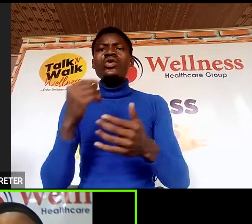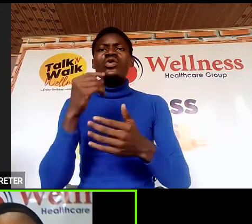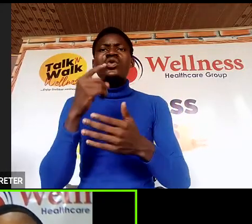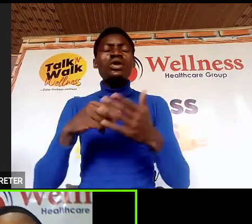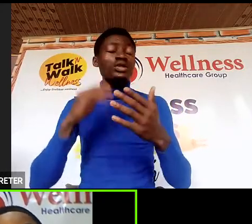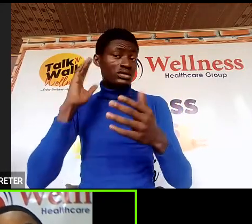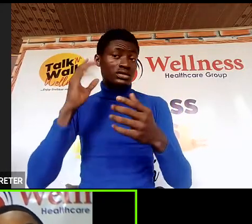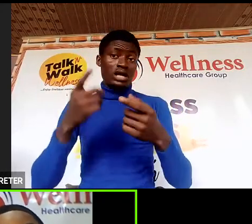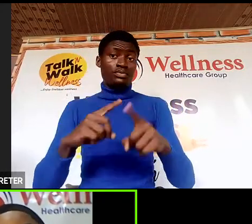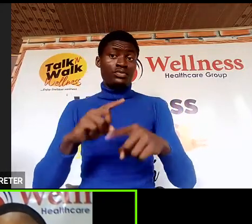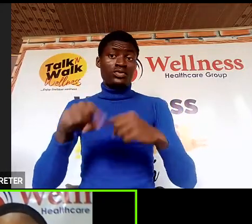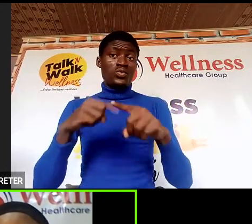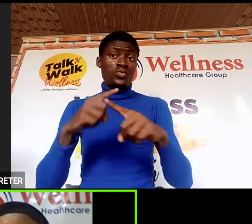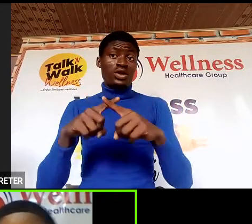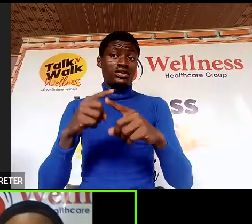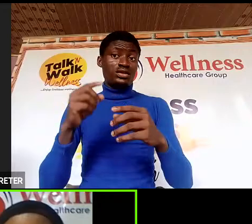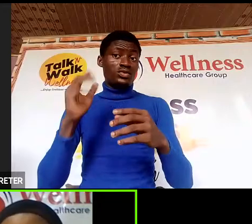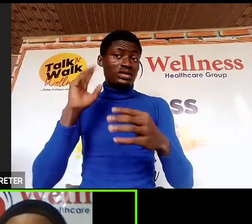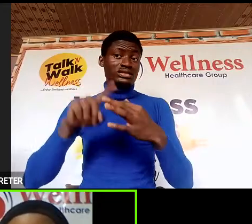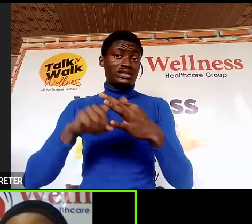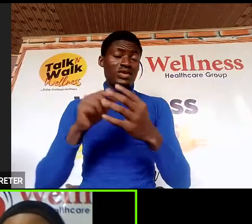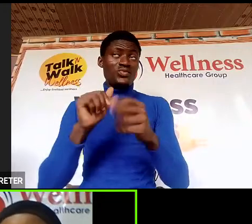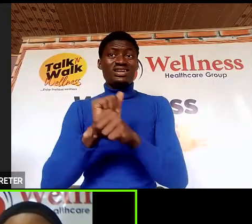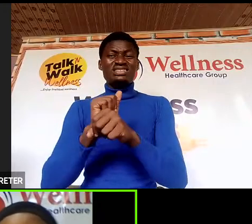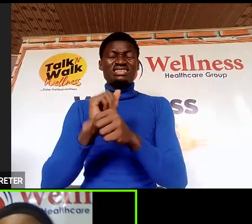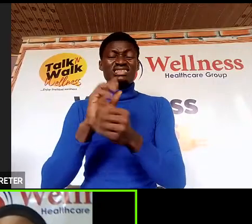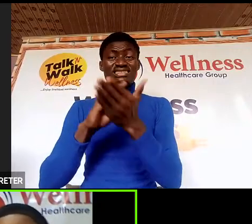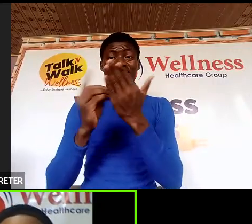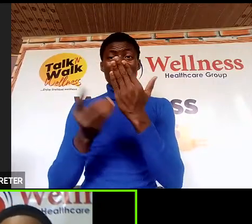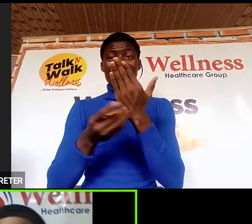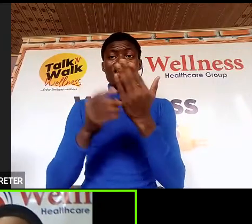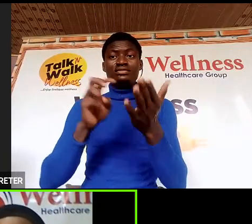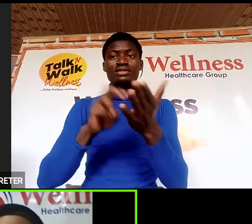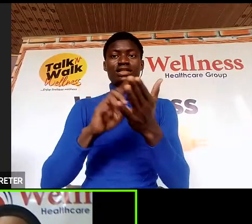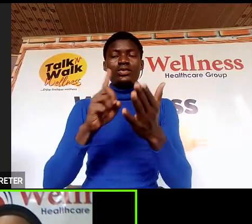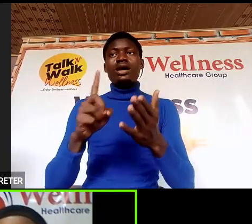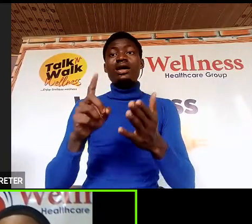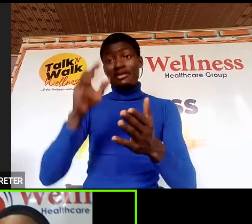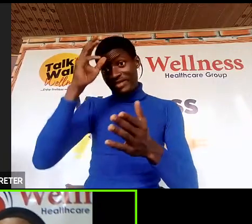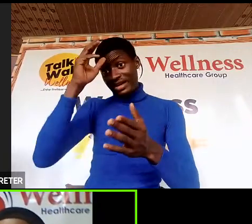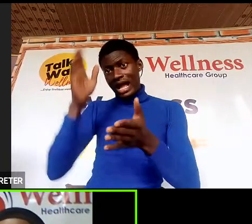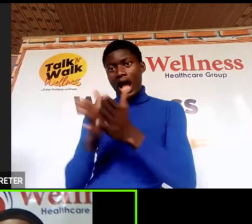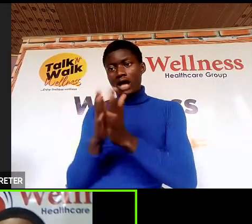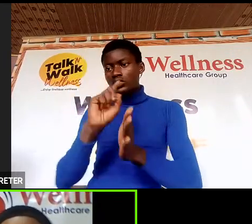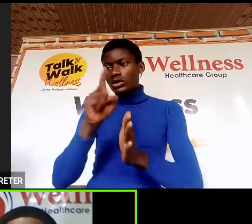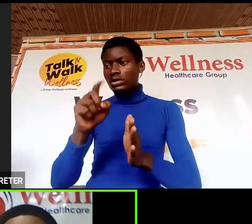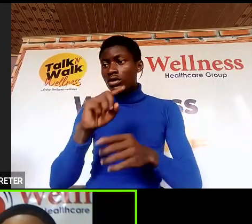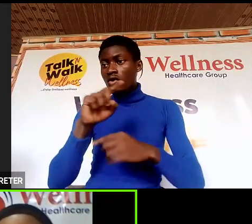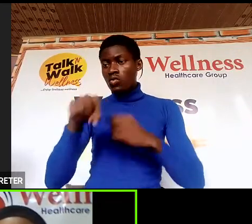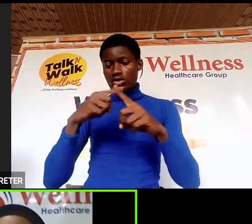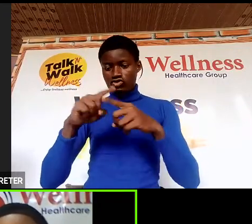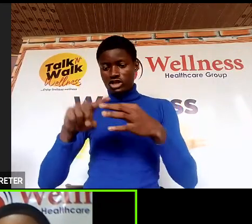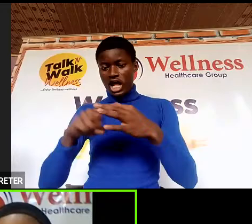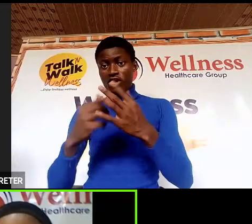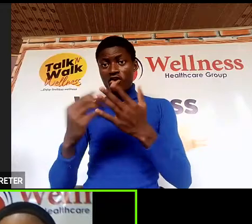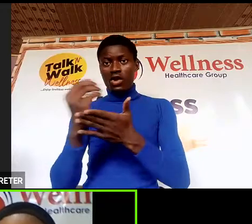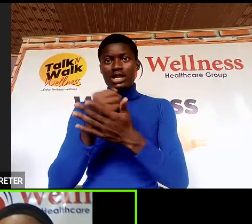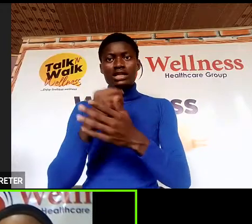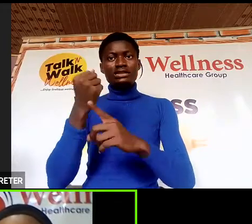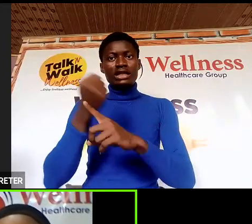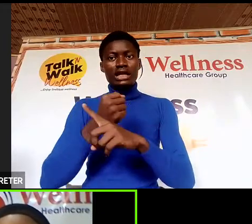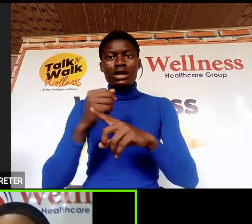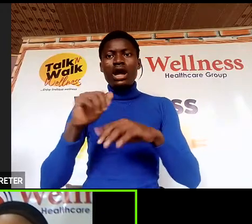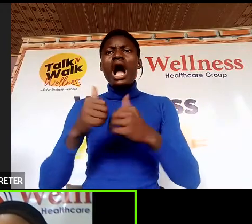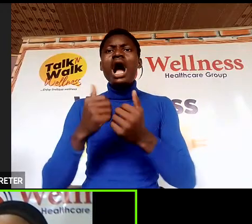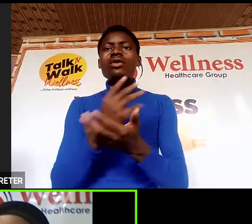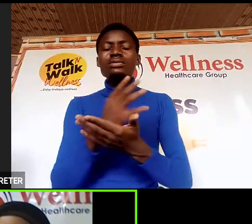going to spend my money, you know, I'll be earning this amount of money now, I'll be able to buy dresses, I'll be able to do this and that. And my daddy said, that's the mindset of the poor.